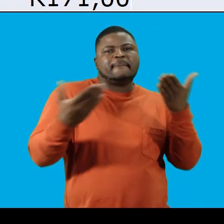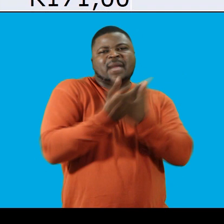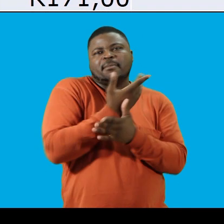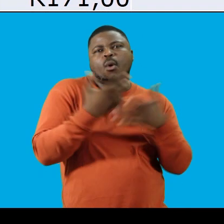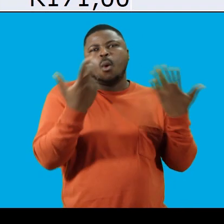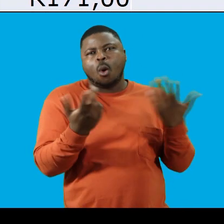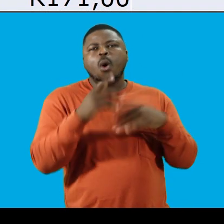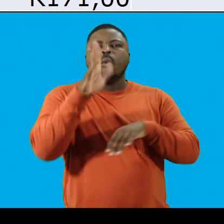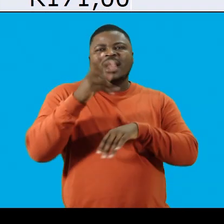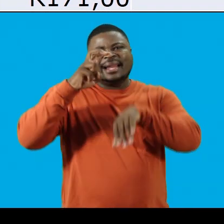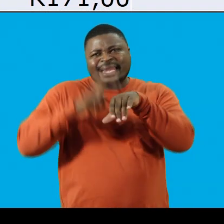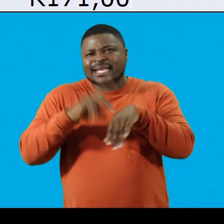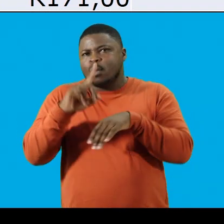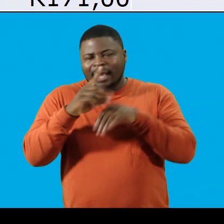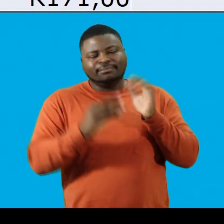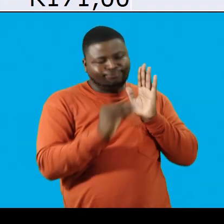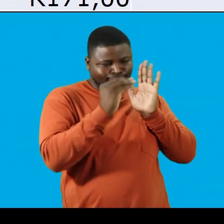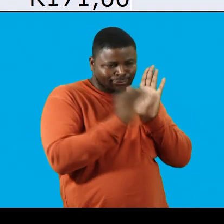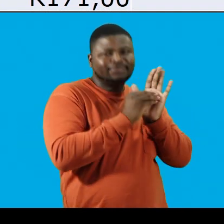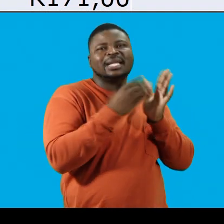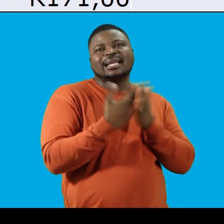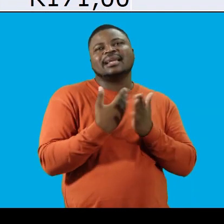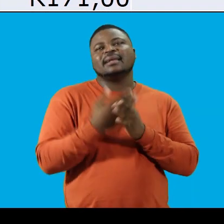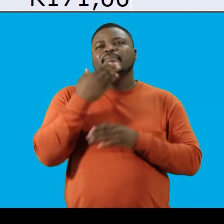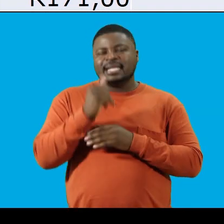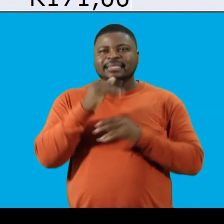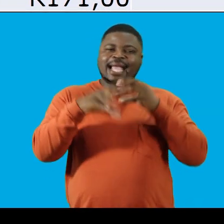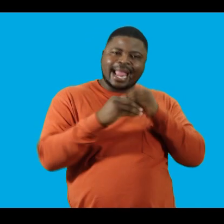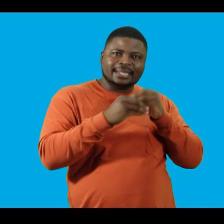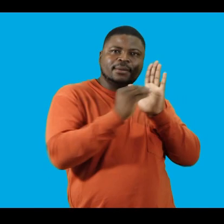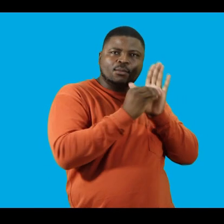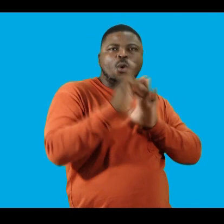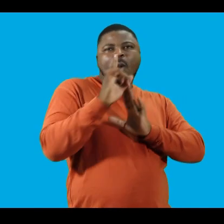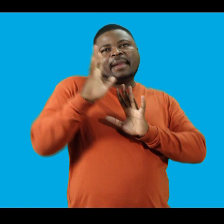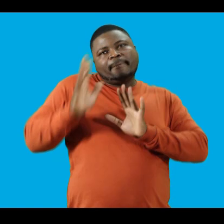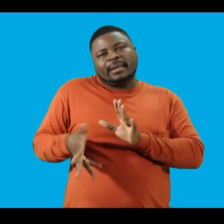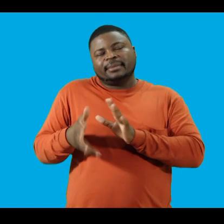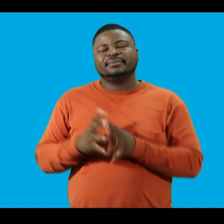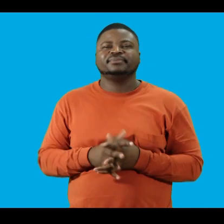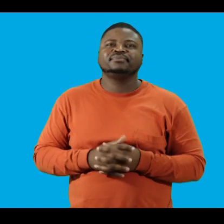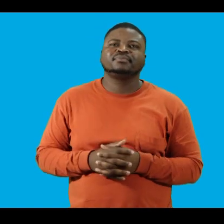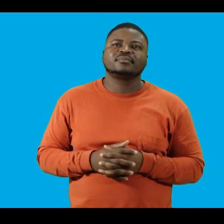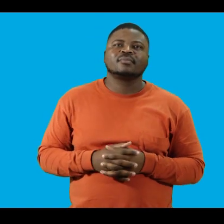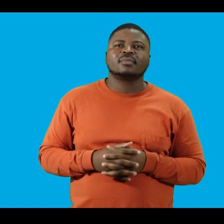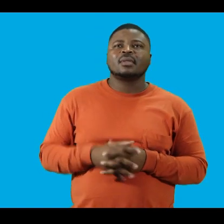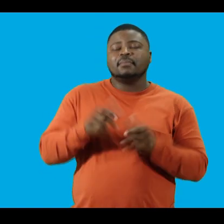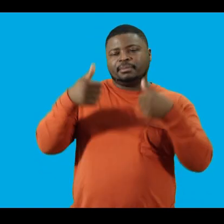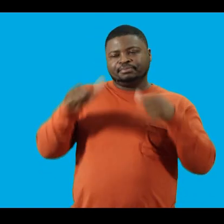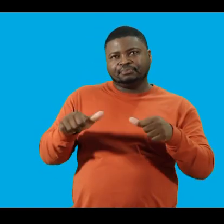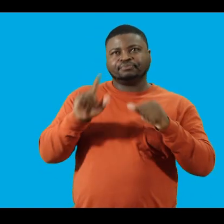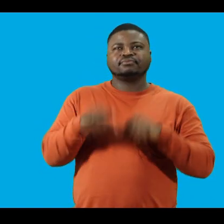might need. But remember, only write one. If we look at another